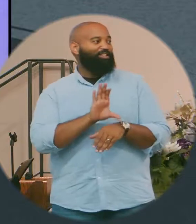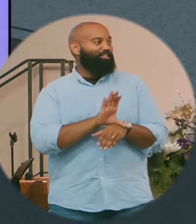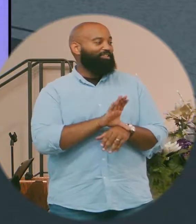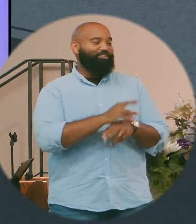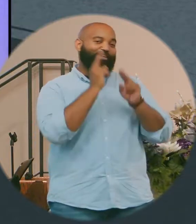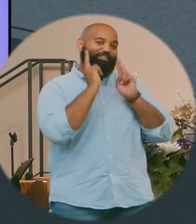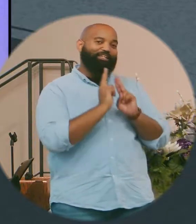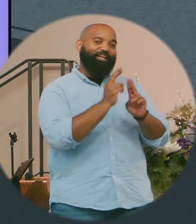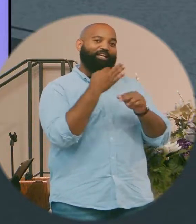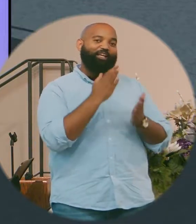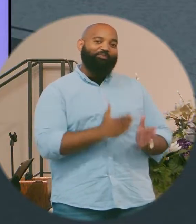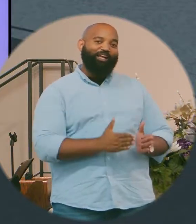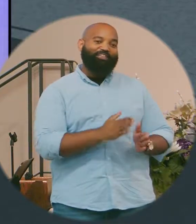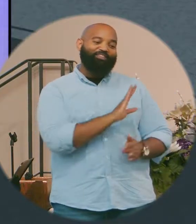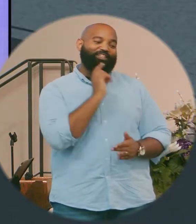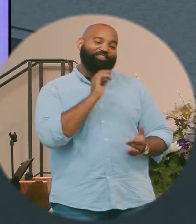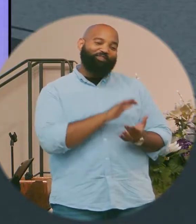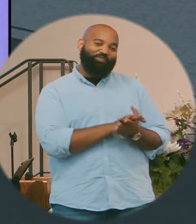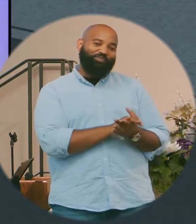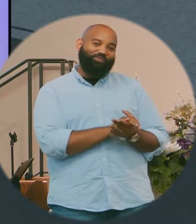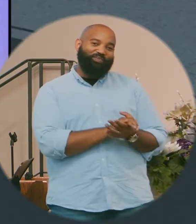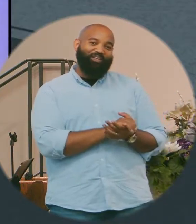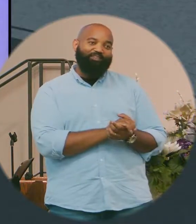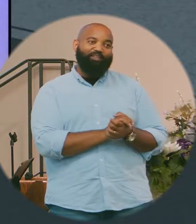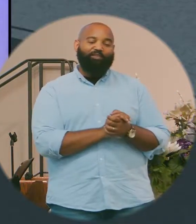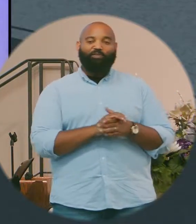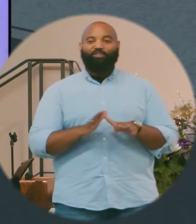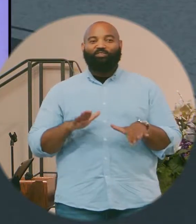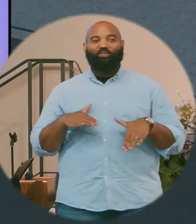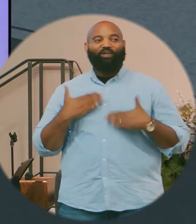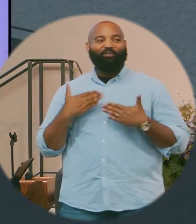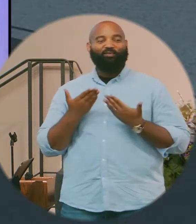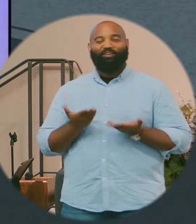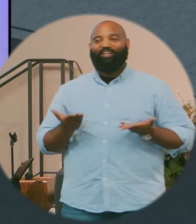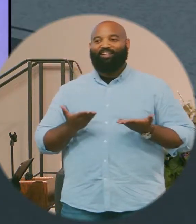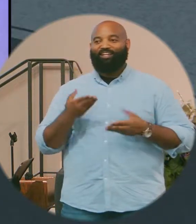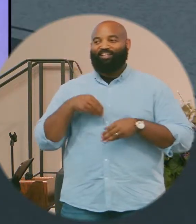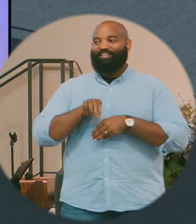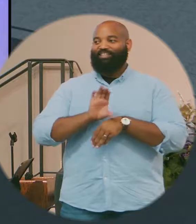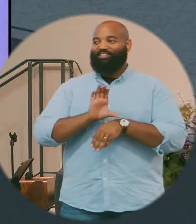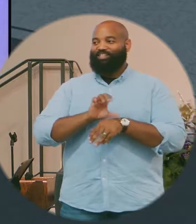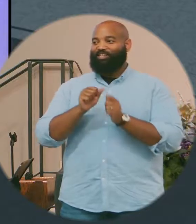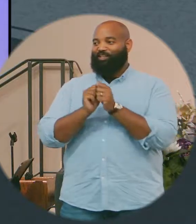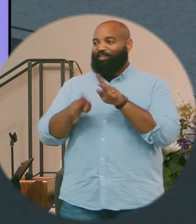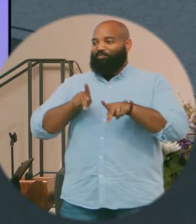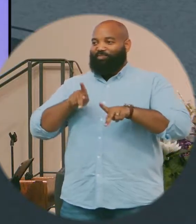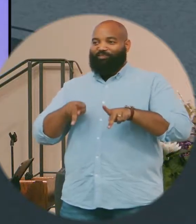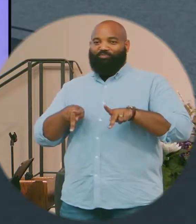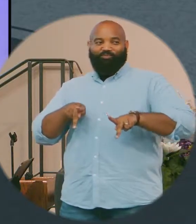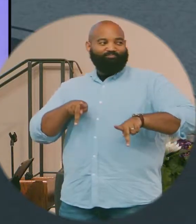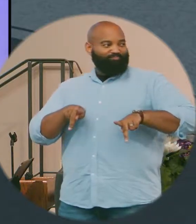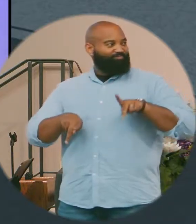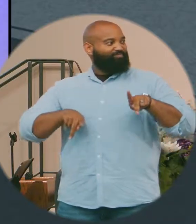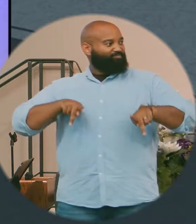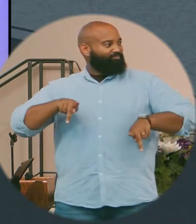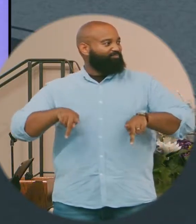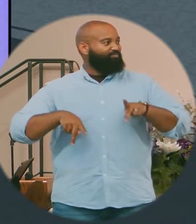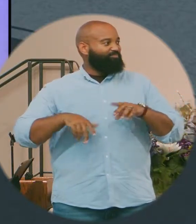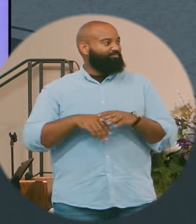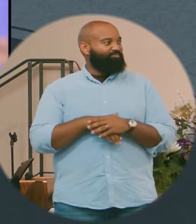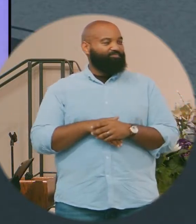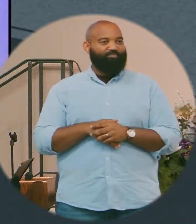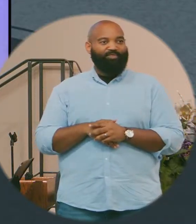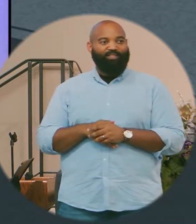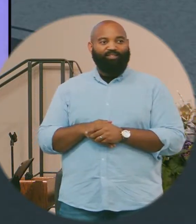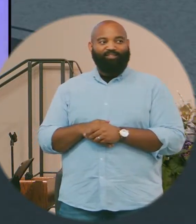our pastor and our first lady. I'm just always glad to be in the house of the Lord with the people of God. It's some mean people out there. So when